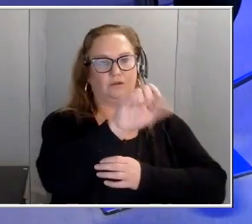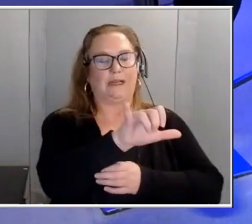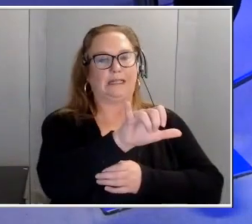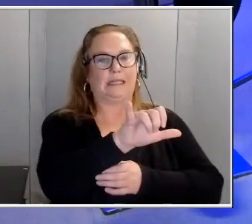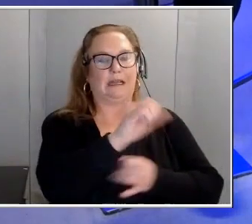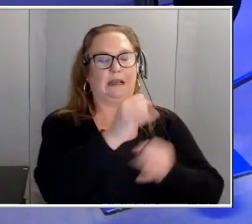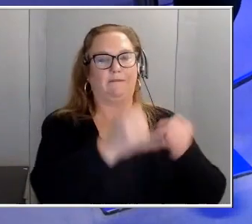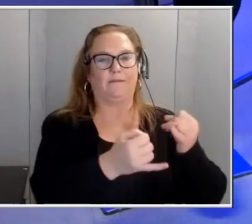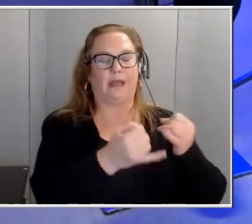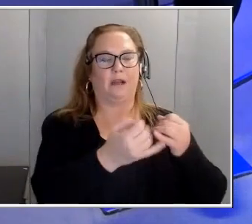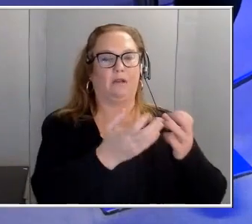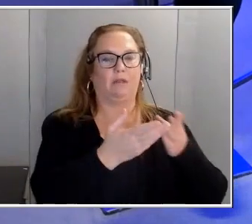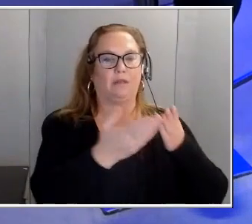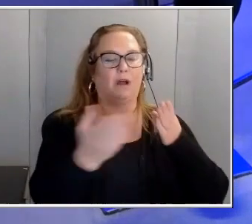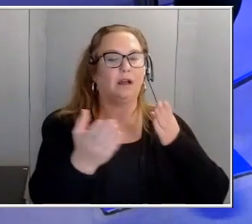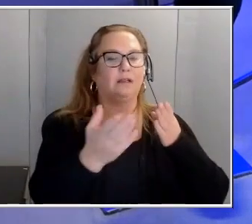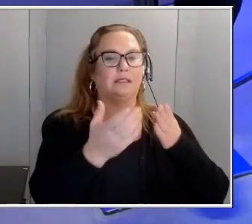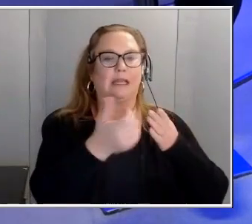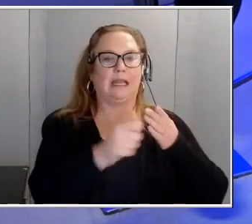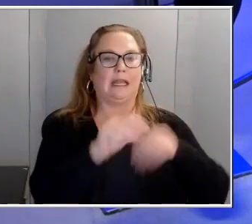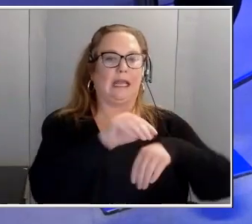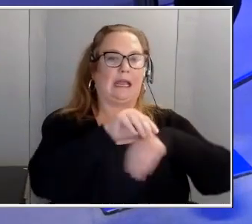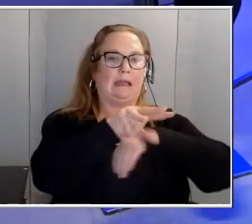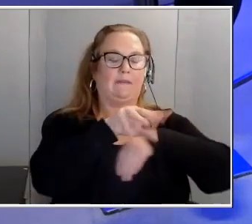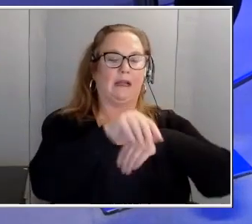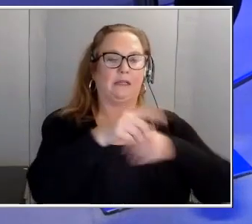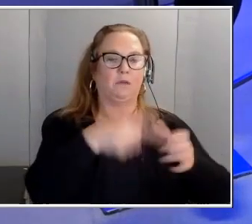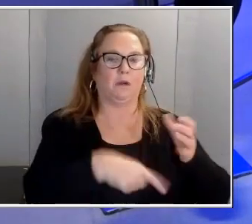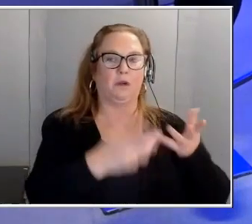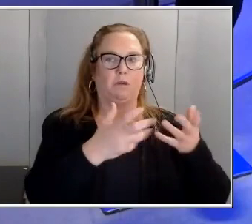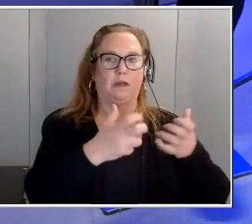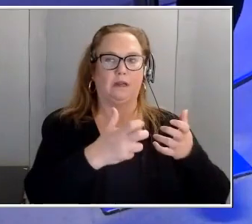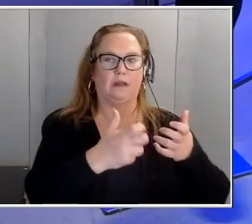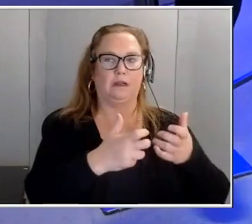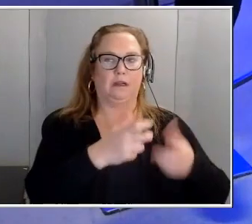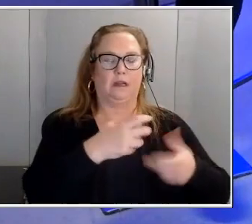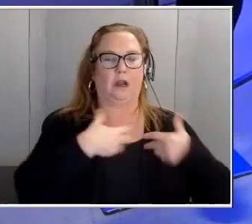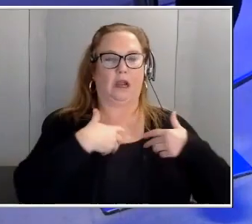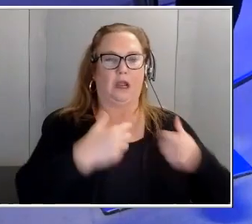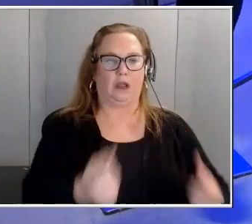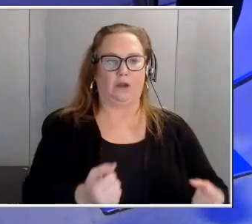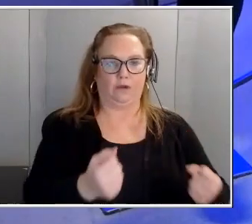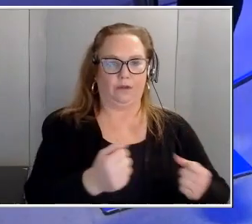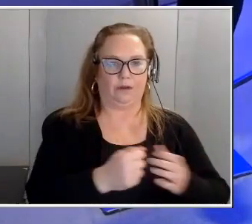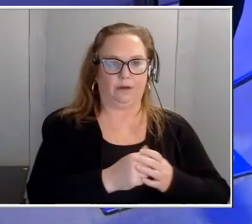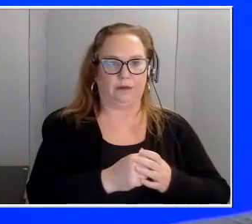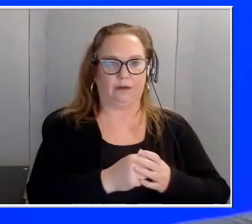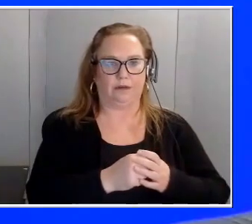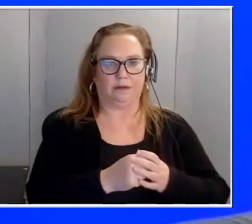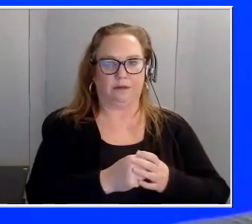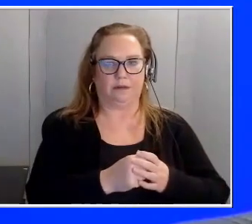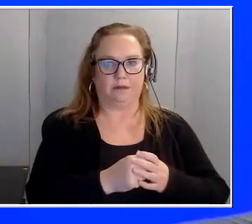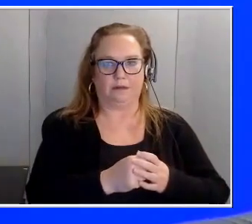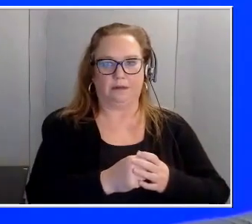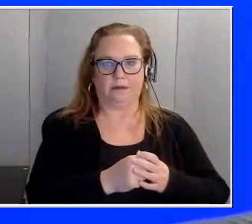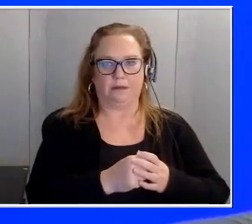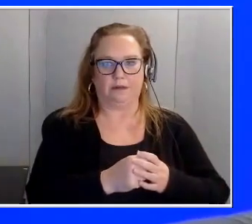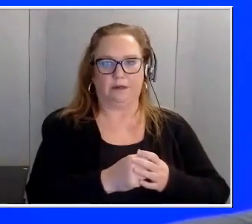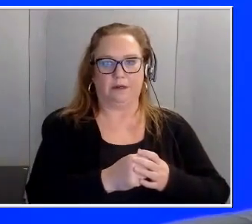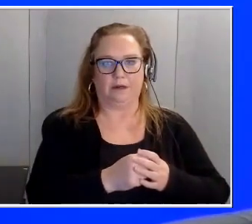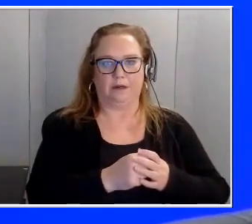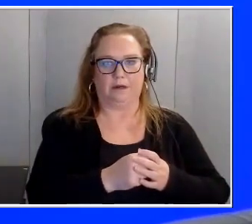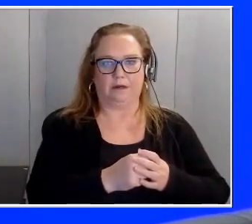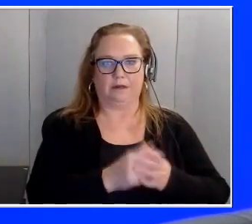any advice, any parting words? What do you want us to know, just again, about taking kind of our health in our own hands? I just kind of want to say, don't